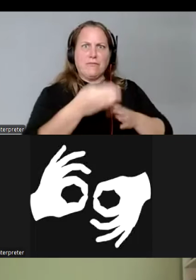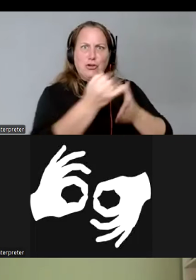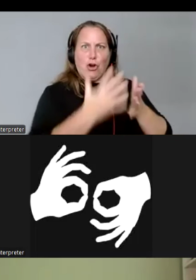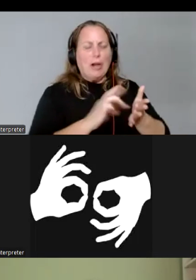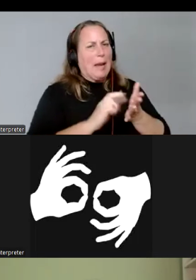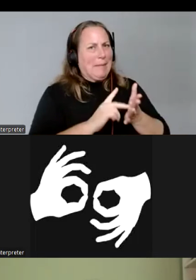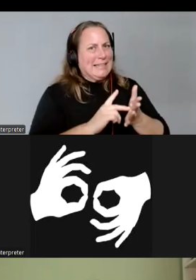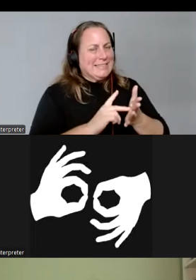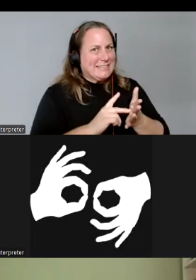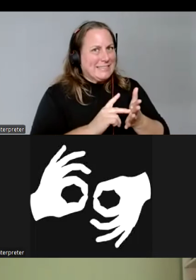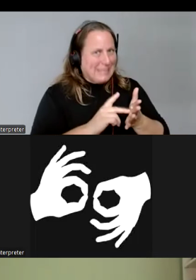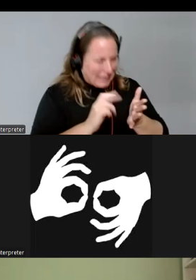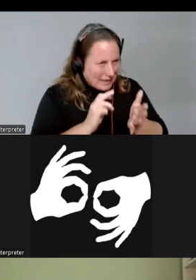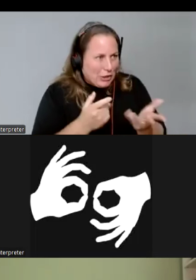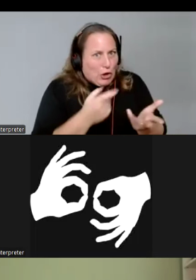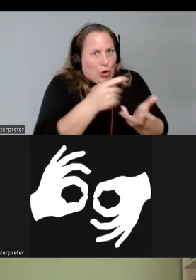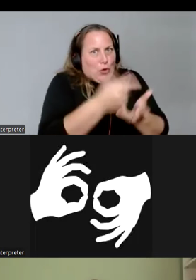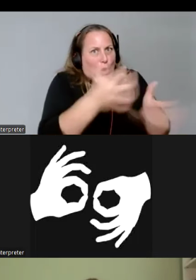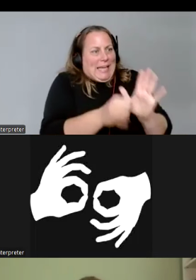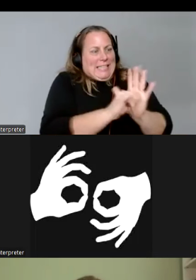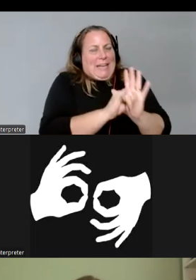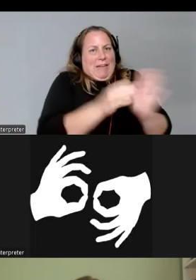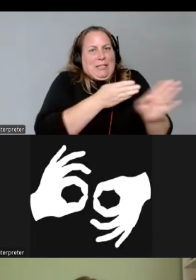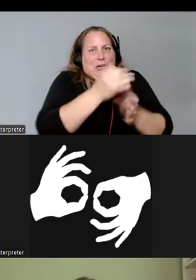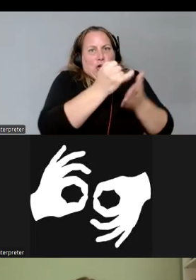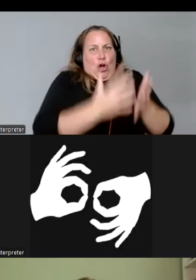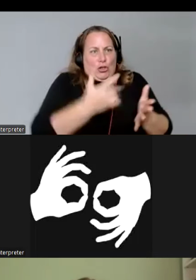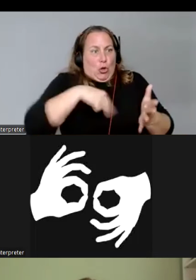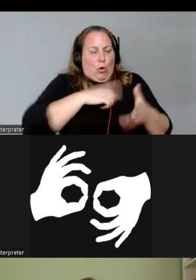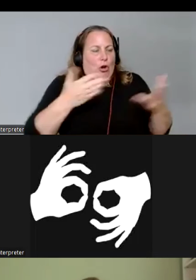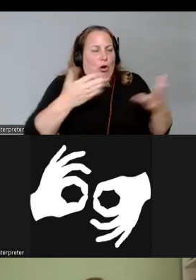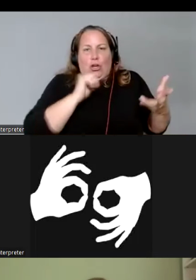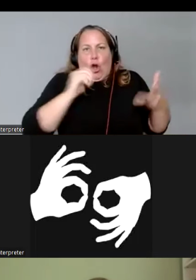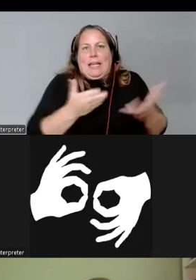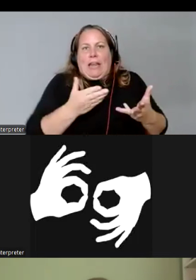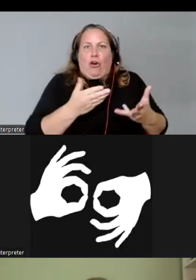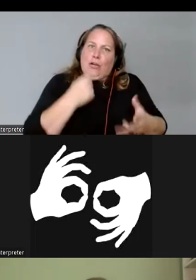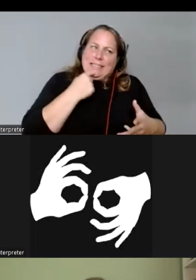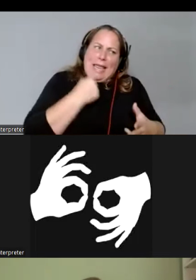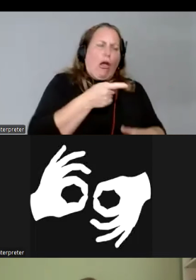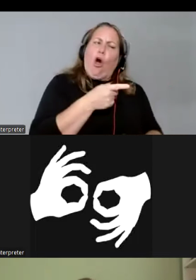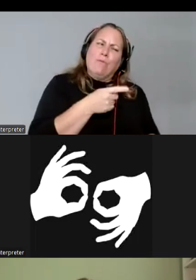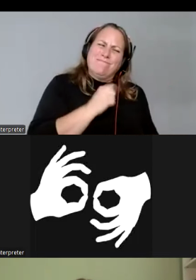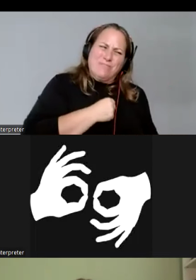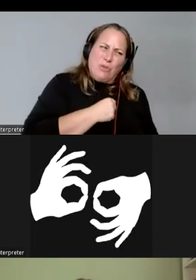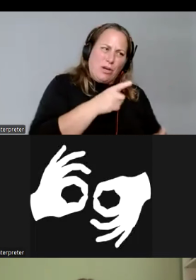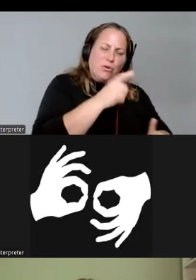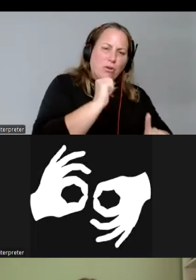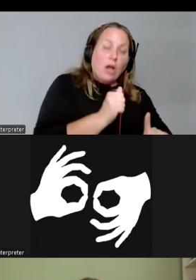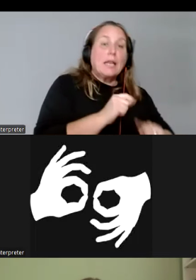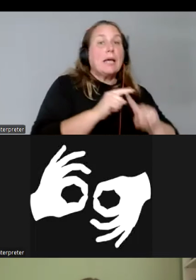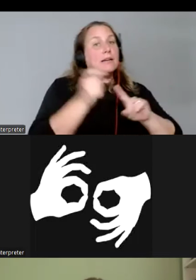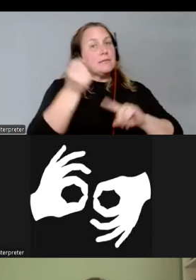are. And we're not the ones to tell you if you are or are not. However, if you're not sure where